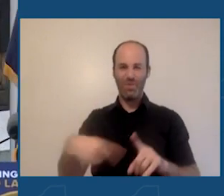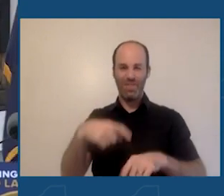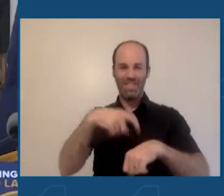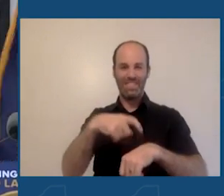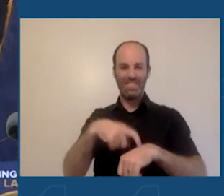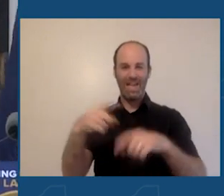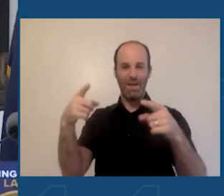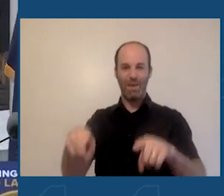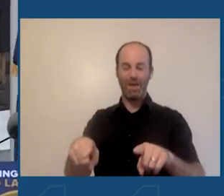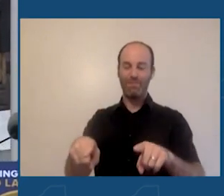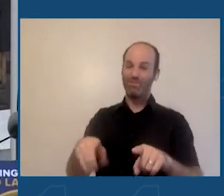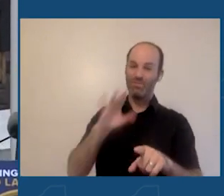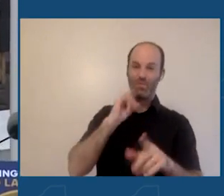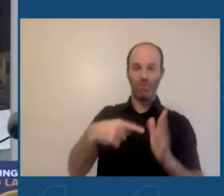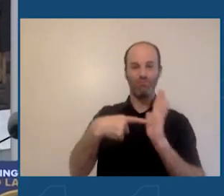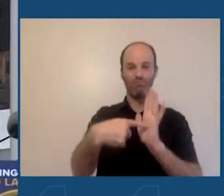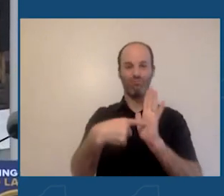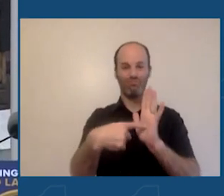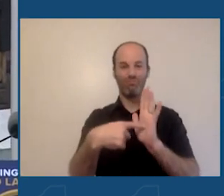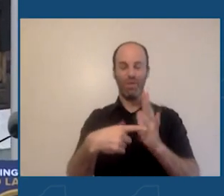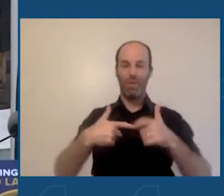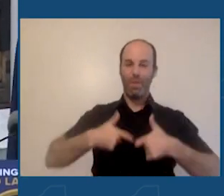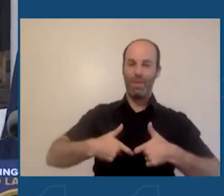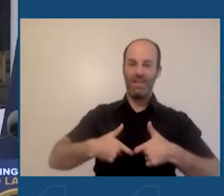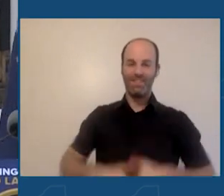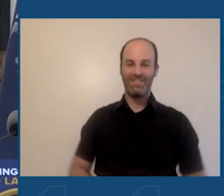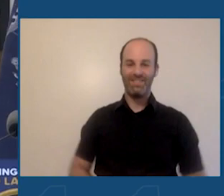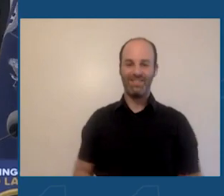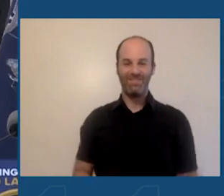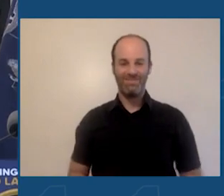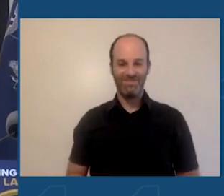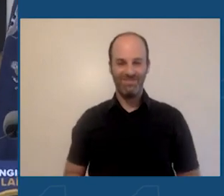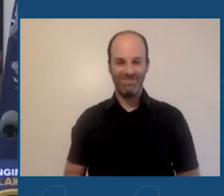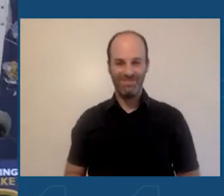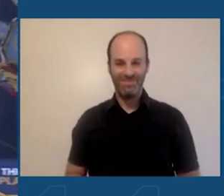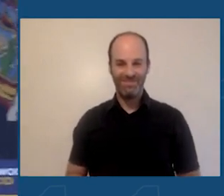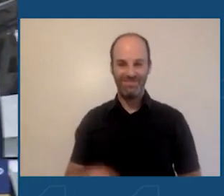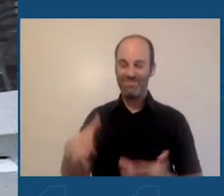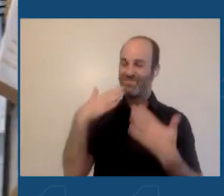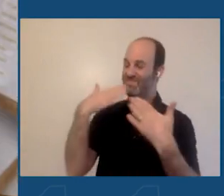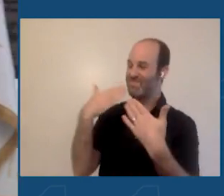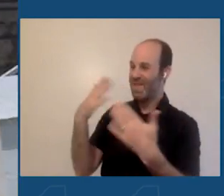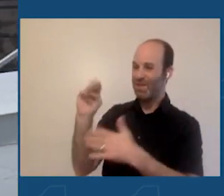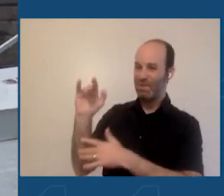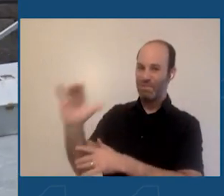these medals. So there you go. Here you go. How about that? That's really nice. So thank you, Mac. Thank you for helping us